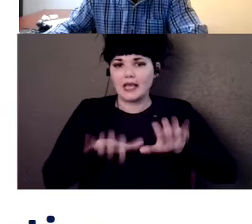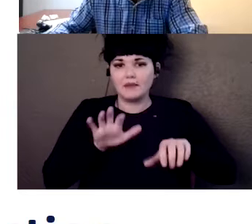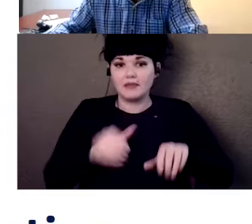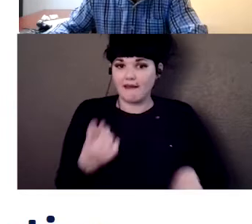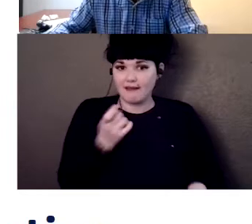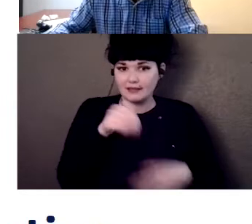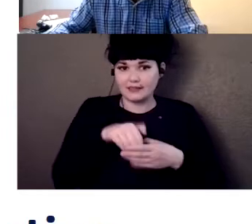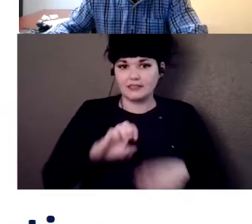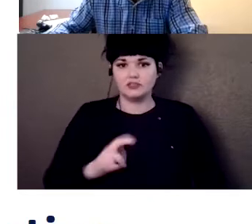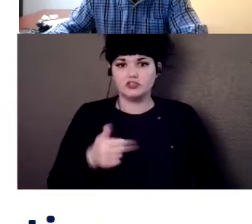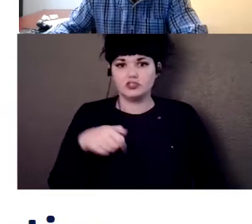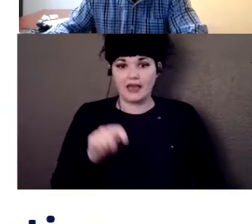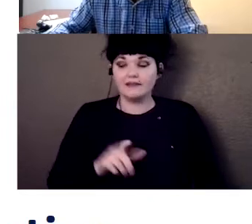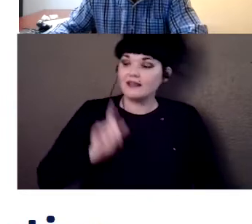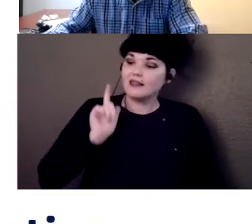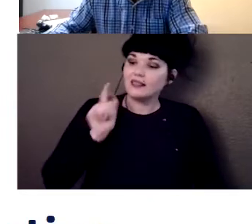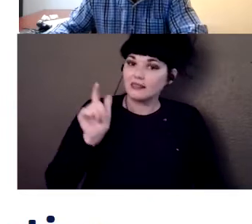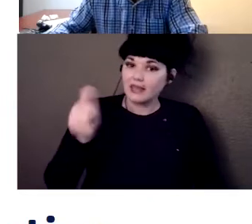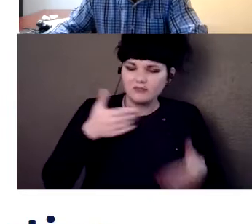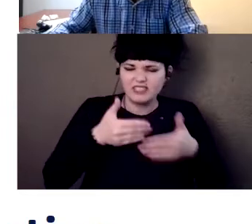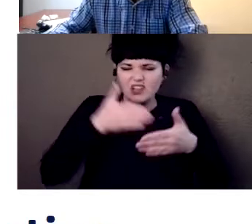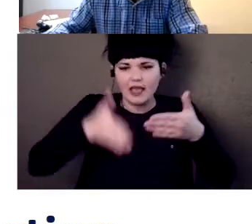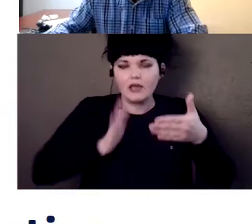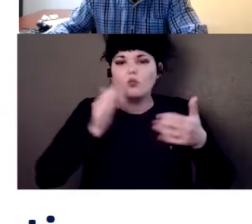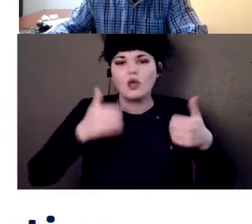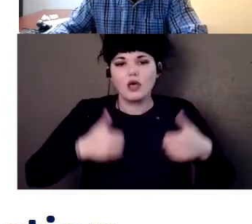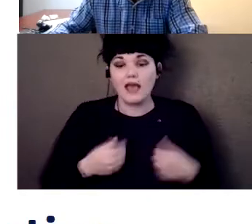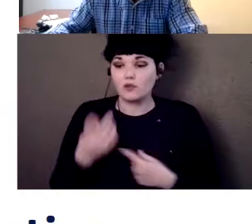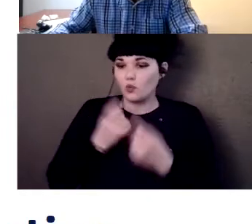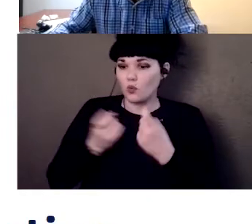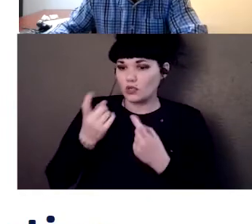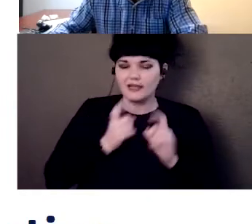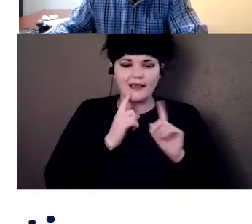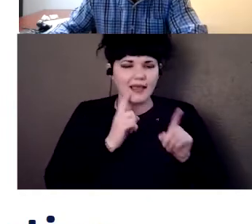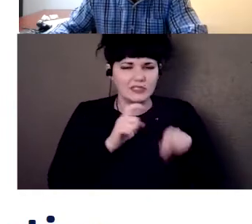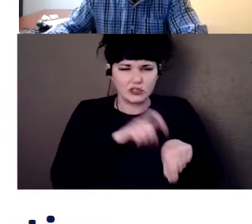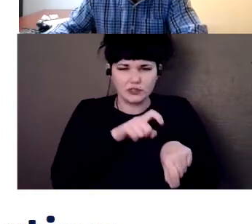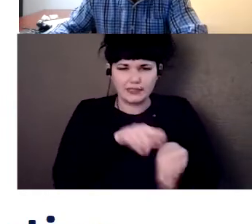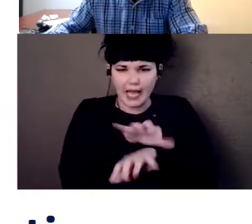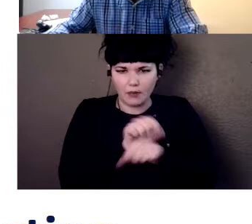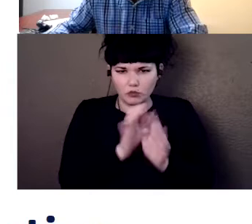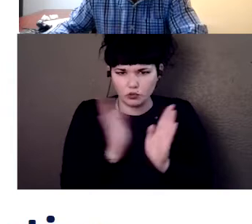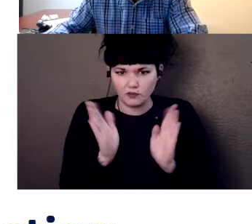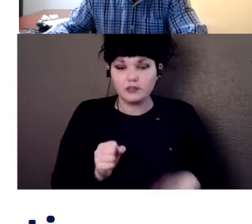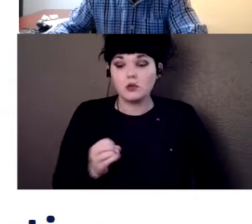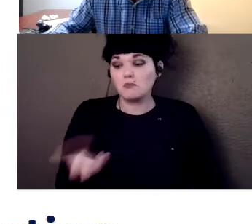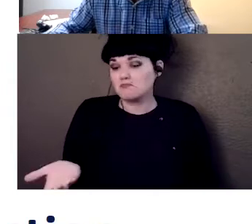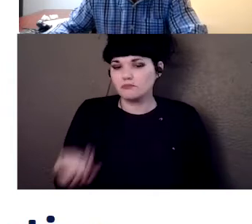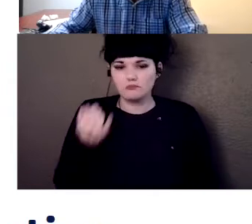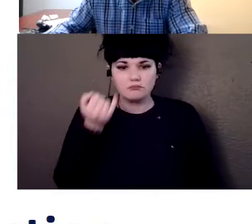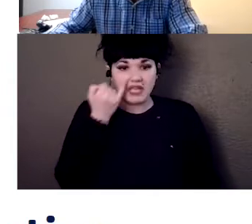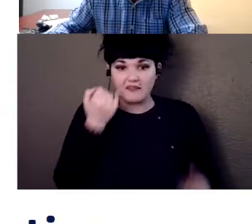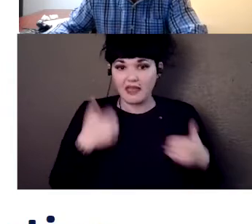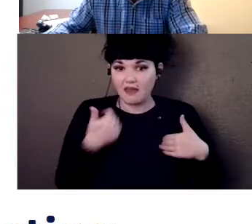a Q&A at the end. So you will be able to, throughout, ask any questions. And